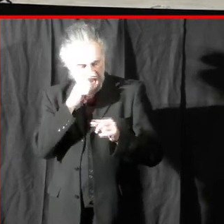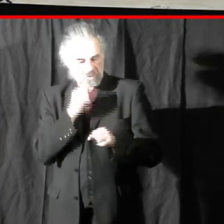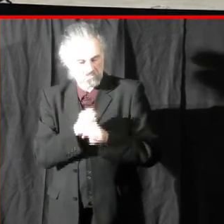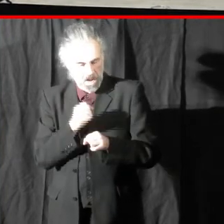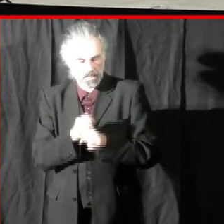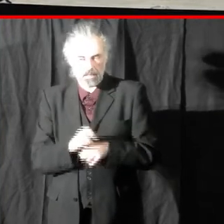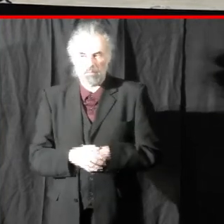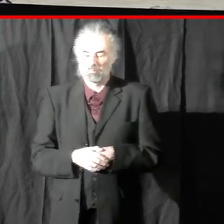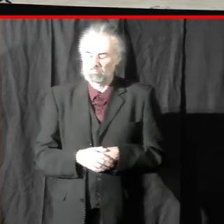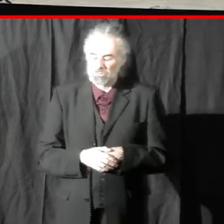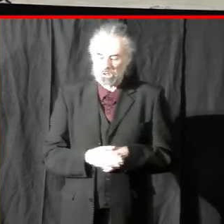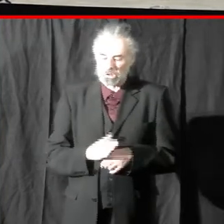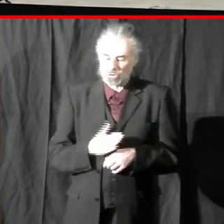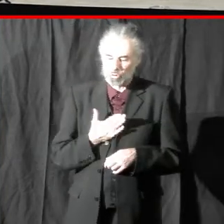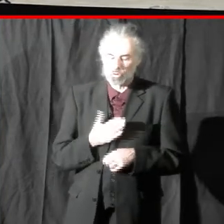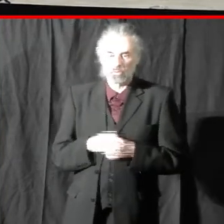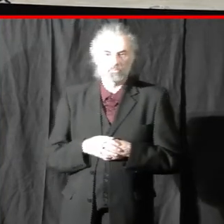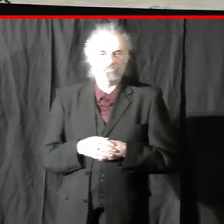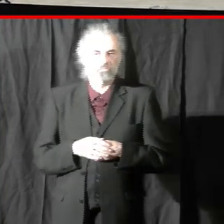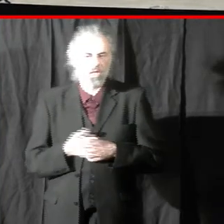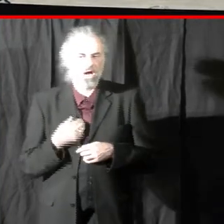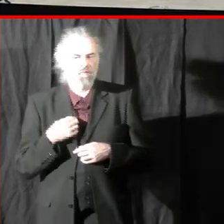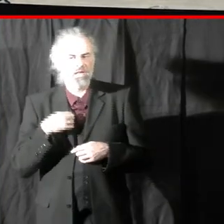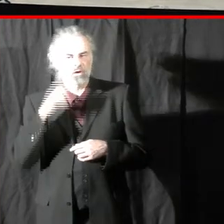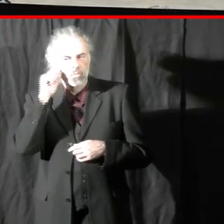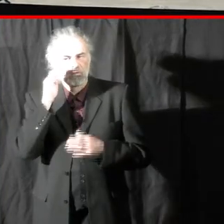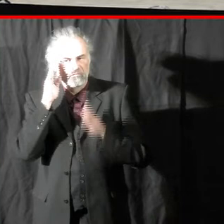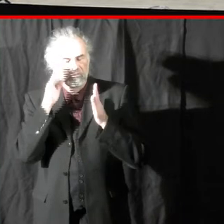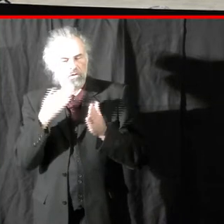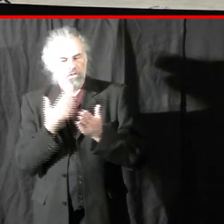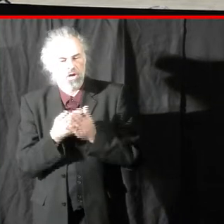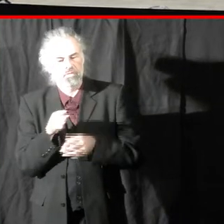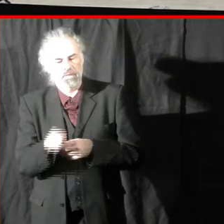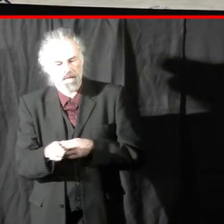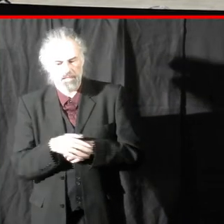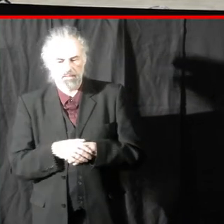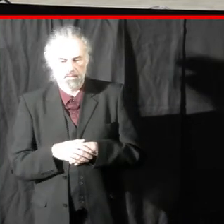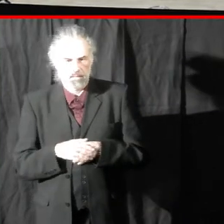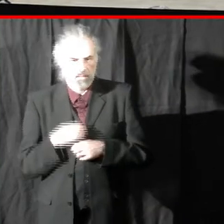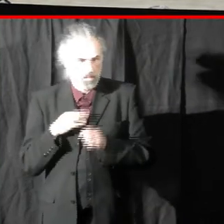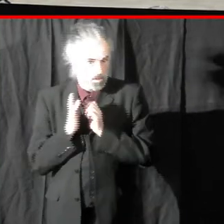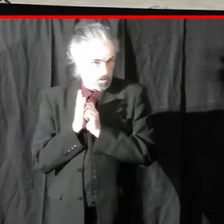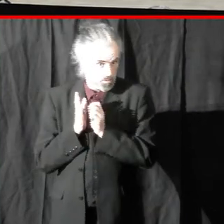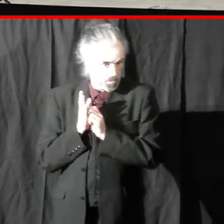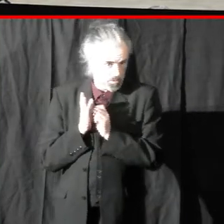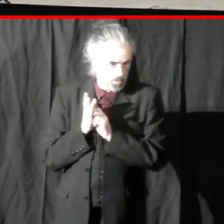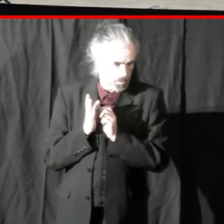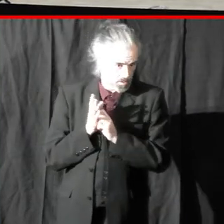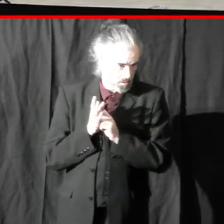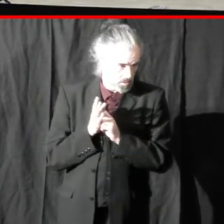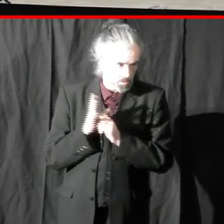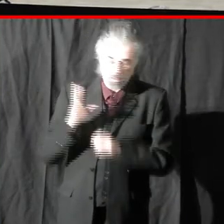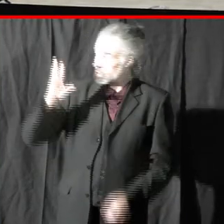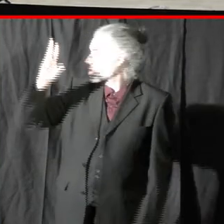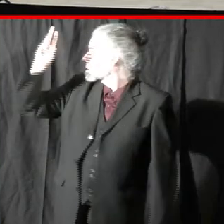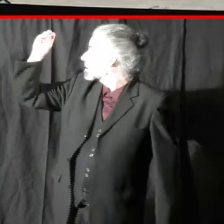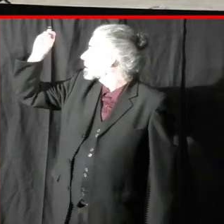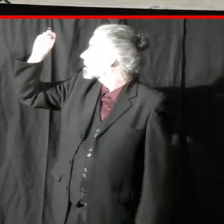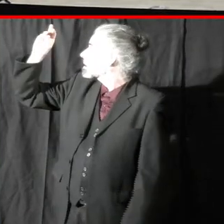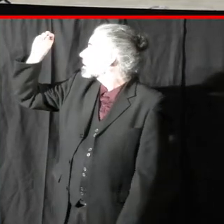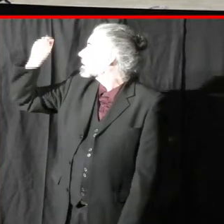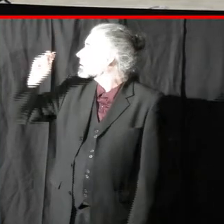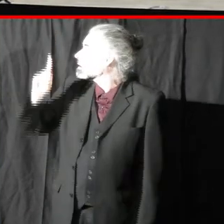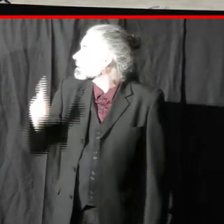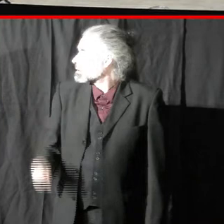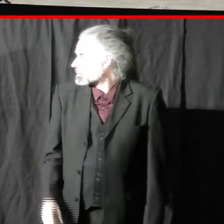Well, I think that's the angle I'm going to focus on. Can I write something up and maybe send it through for approval? Stop. Okay, freeze.